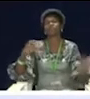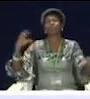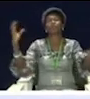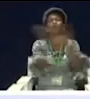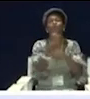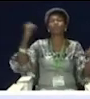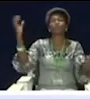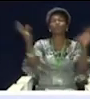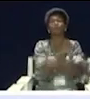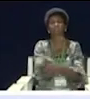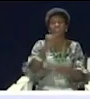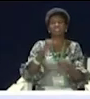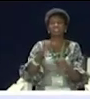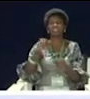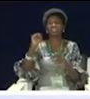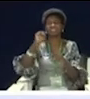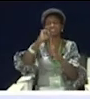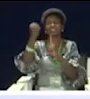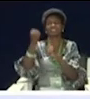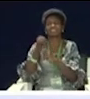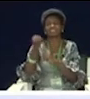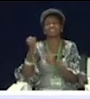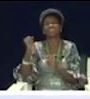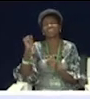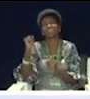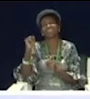Win-win situation.